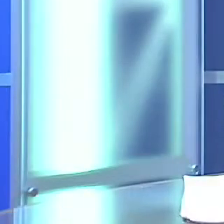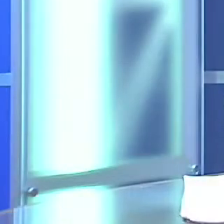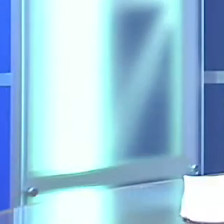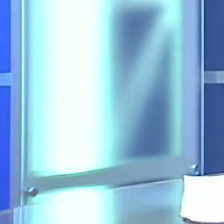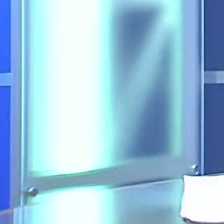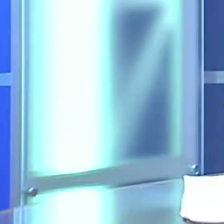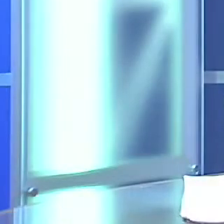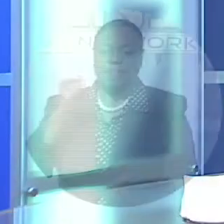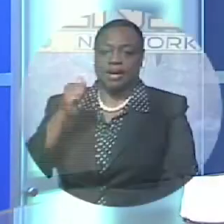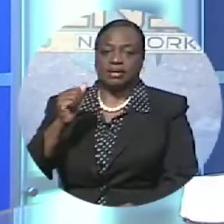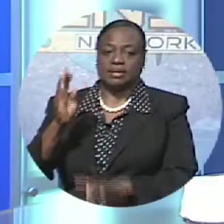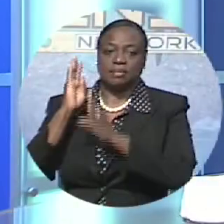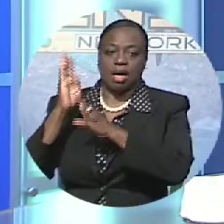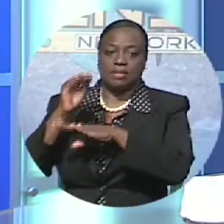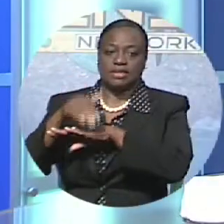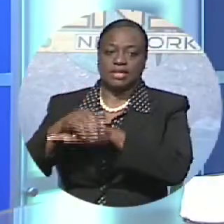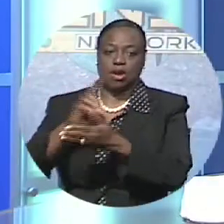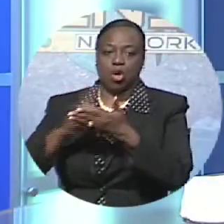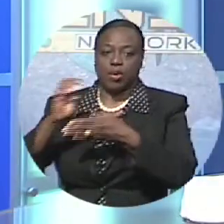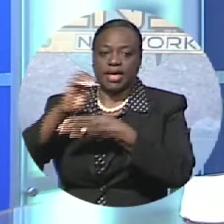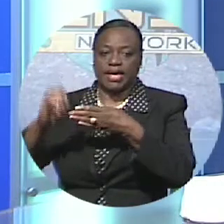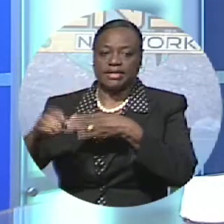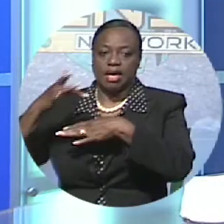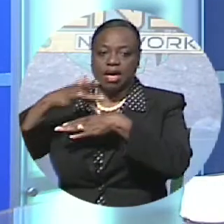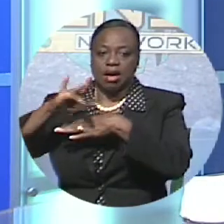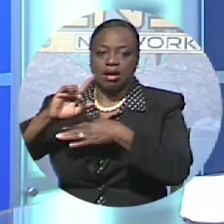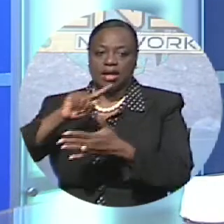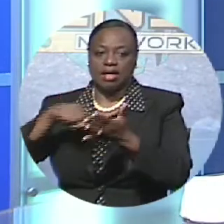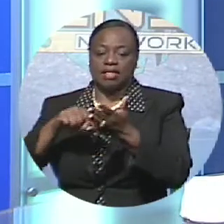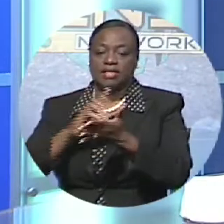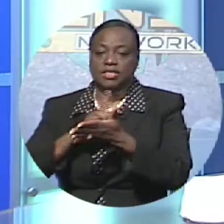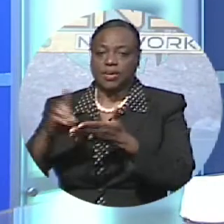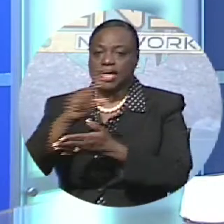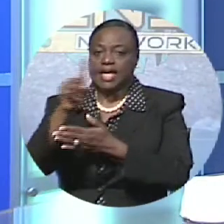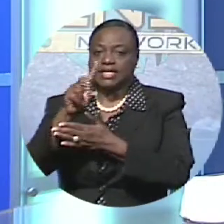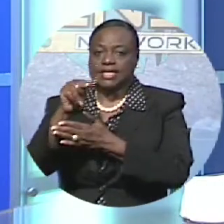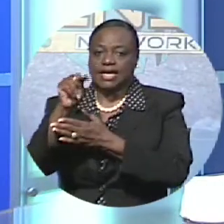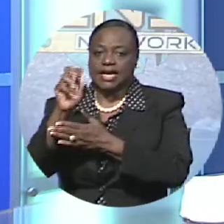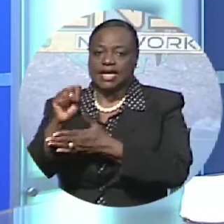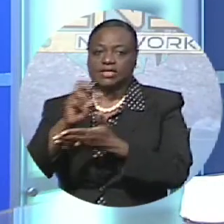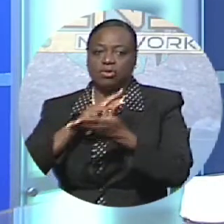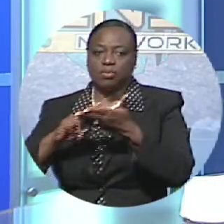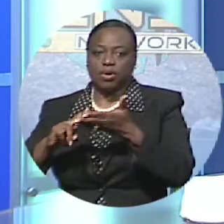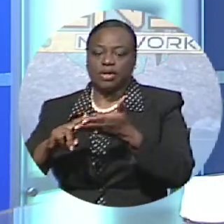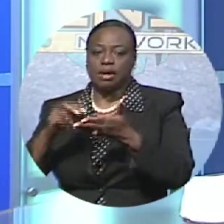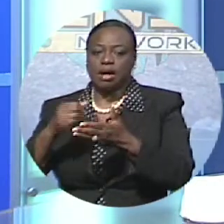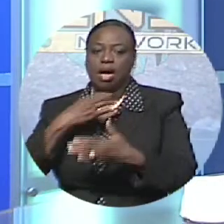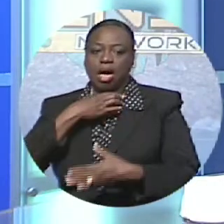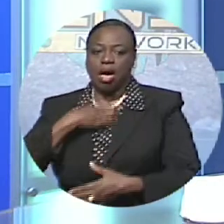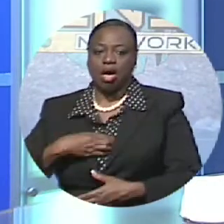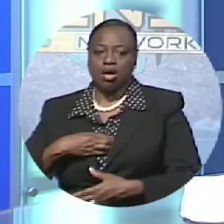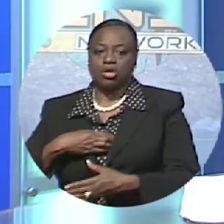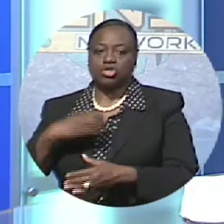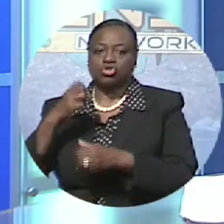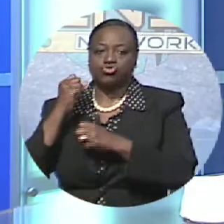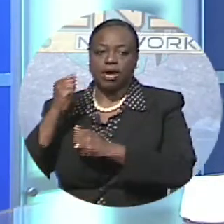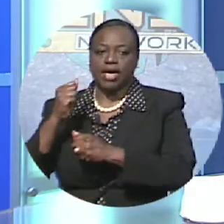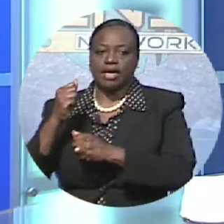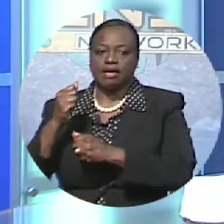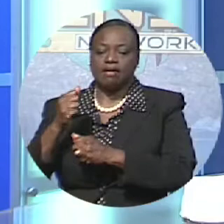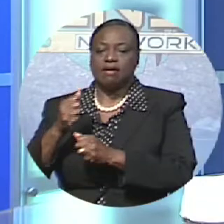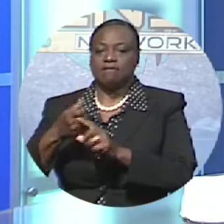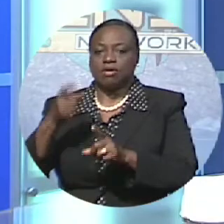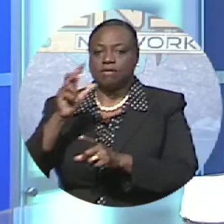Welcome back to the Bahamas Tonight Weekend. Earlier this week, ZNS News reported an alleged hunger strike involving four Cuban female